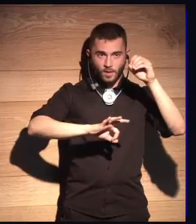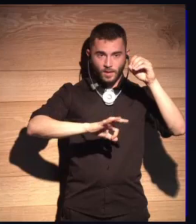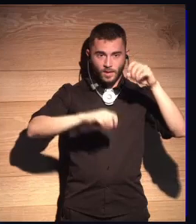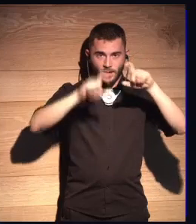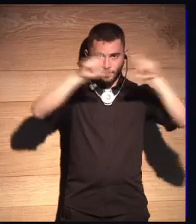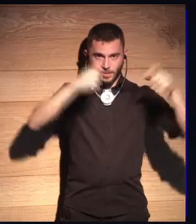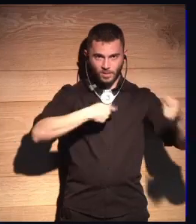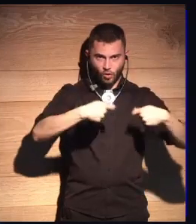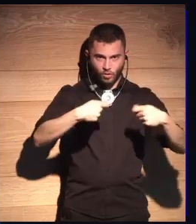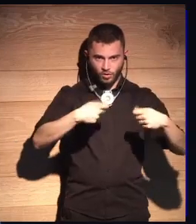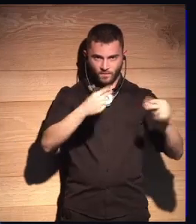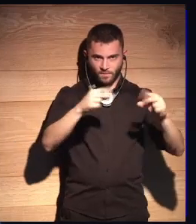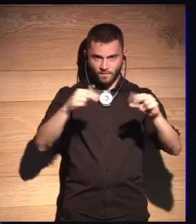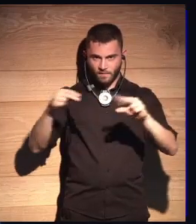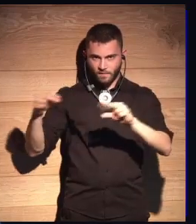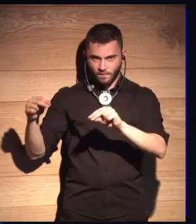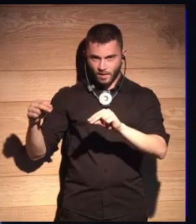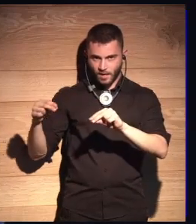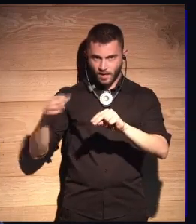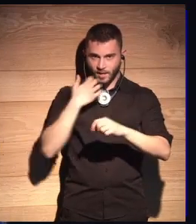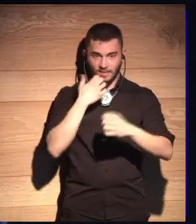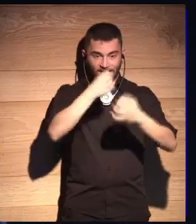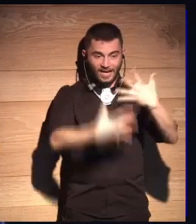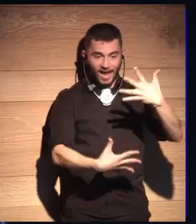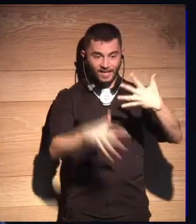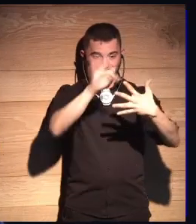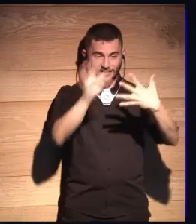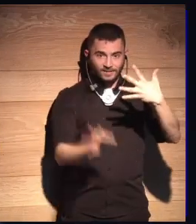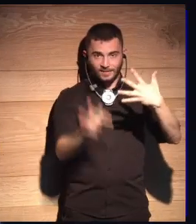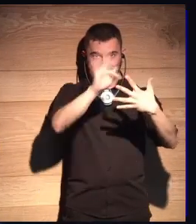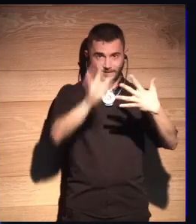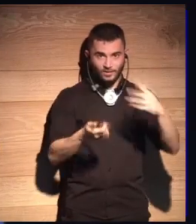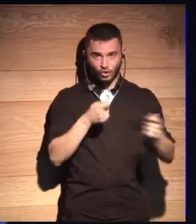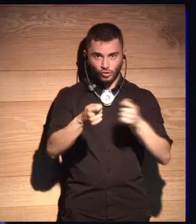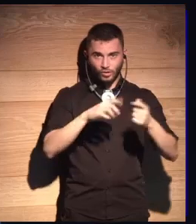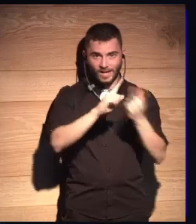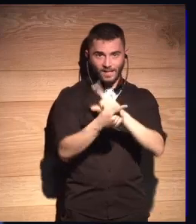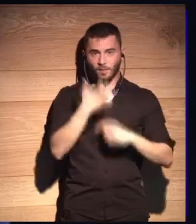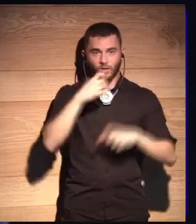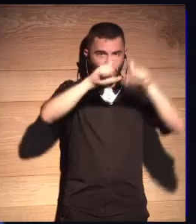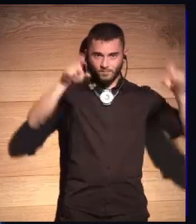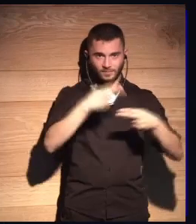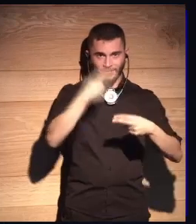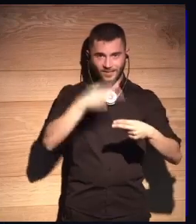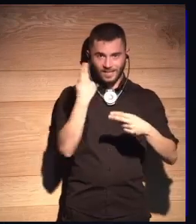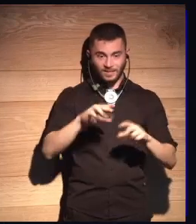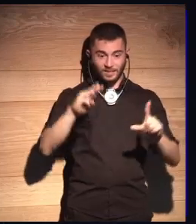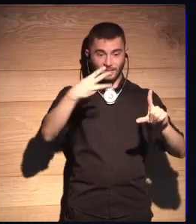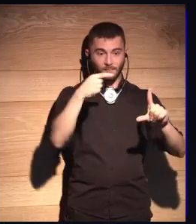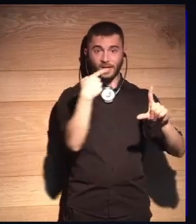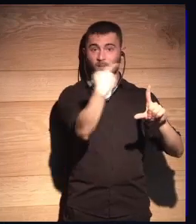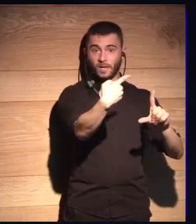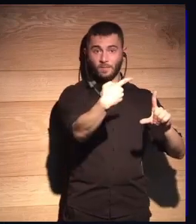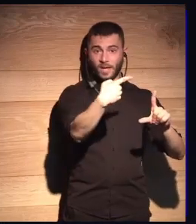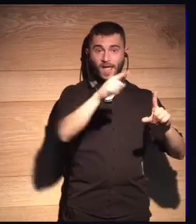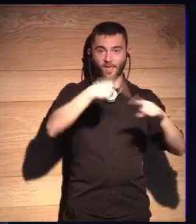its page rank. By, 1 minute you could be a taxi company that's on the front page, the next minute you're a taxi company on the 10th page, and suddenly your